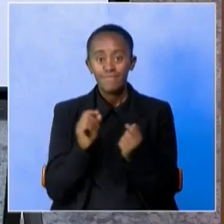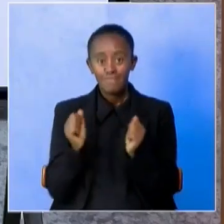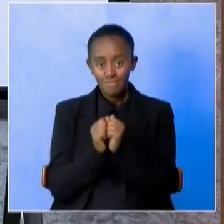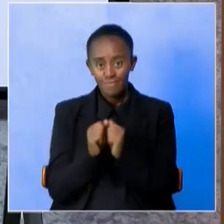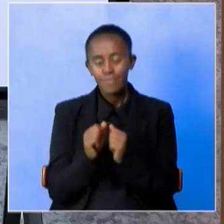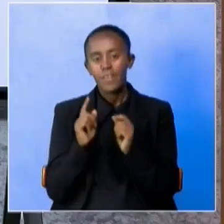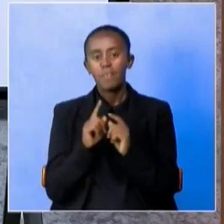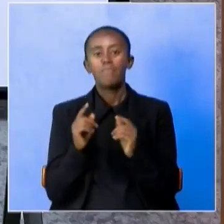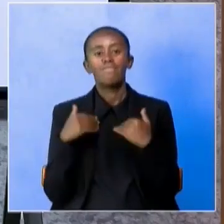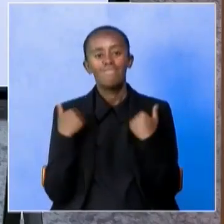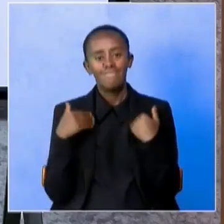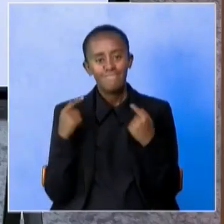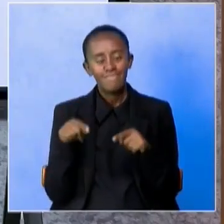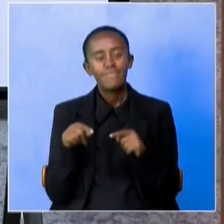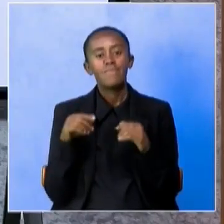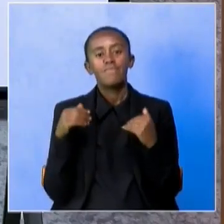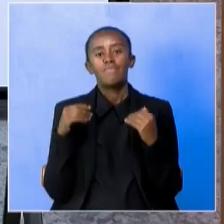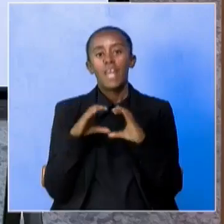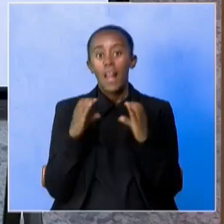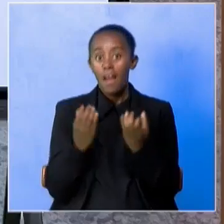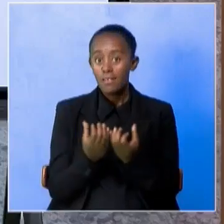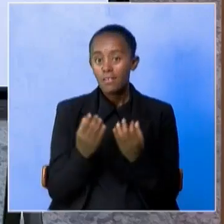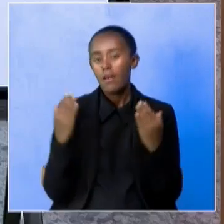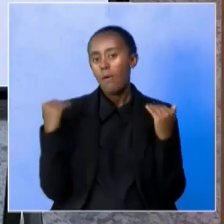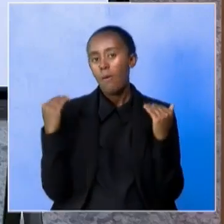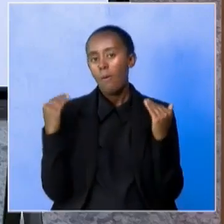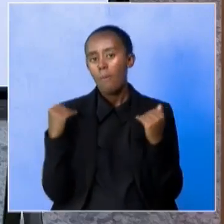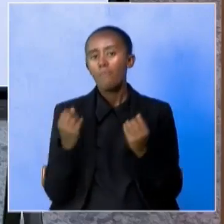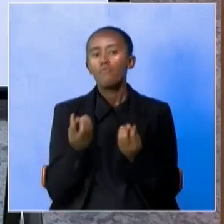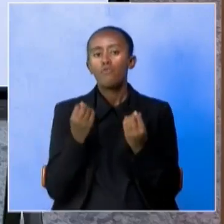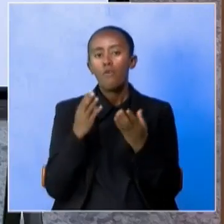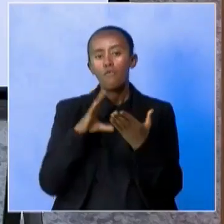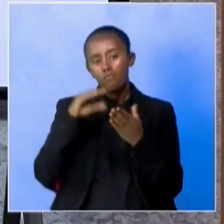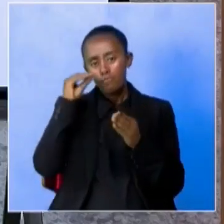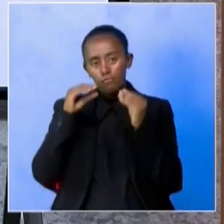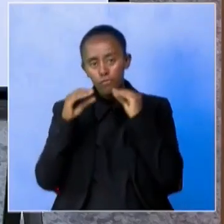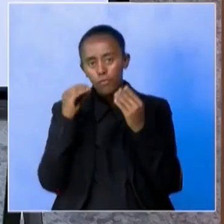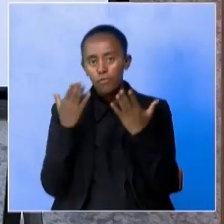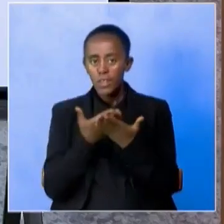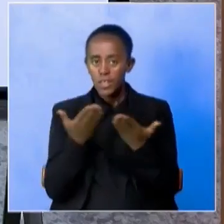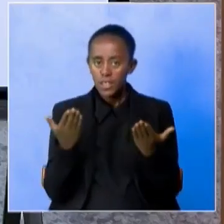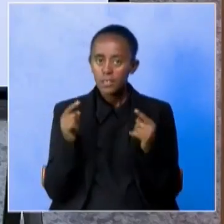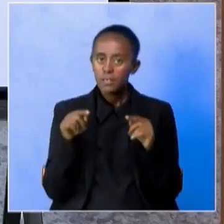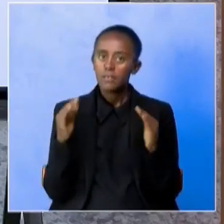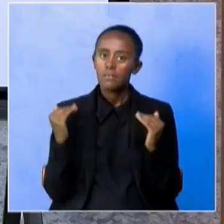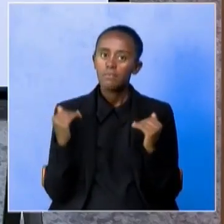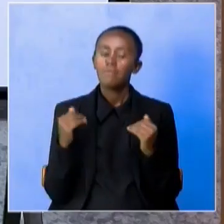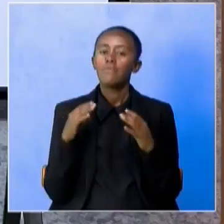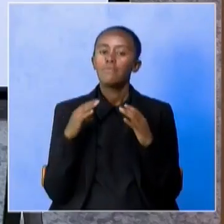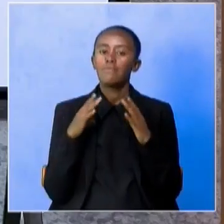very patient with this class. And I hope you have gotten a lot of things. And I hope you join